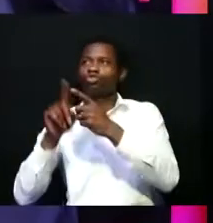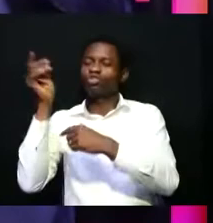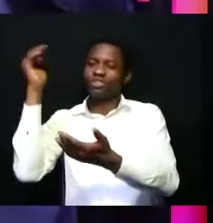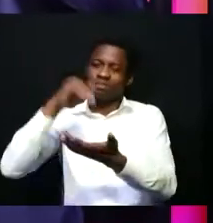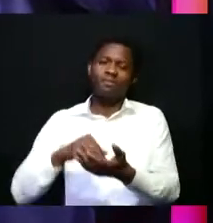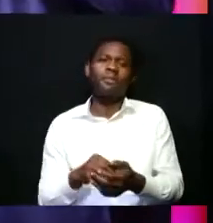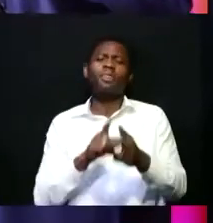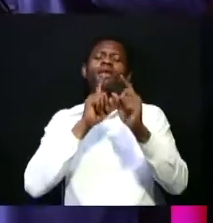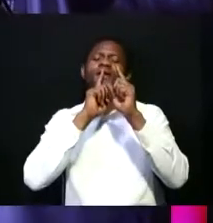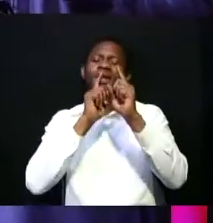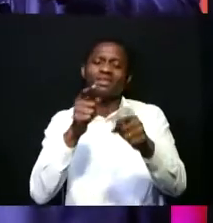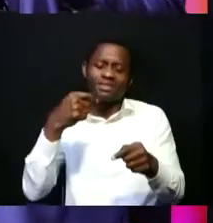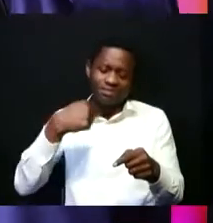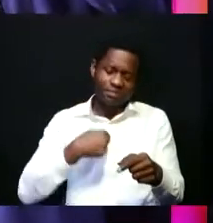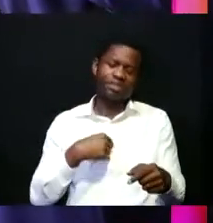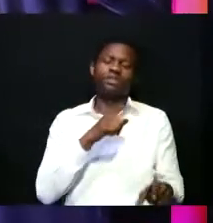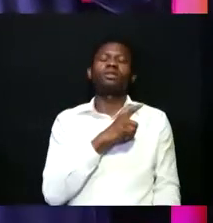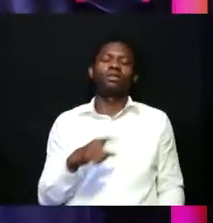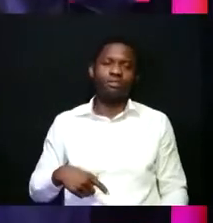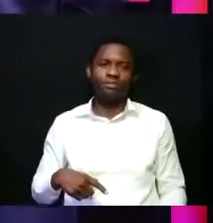Answer me, Lord.